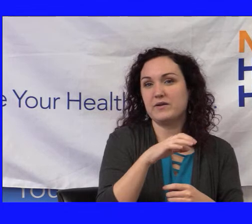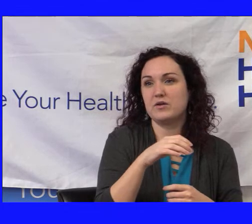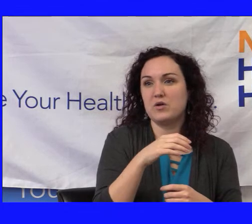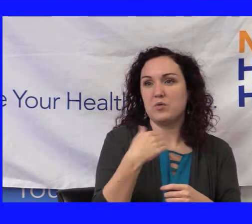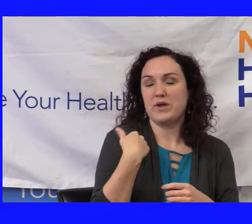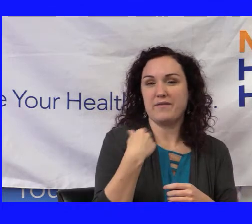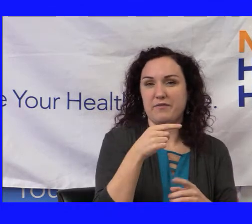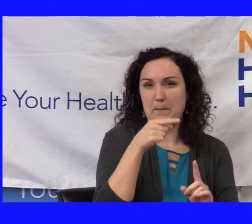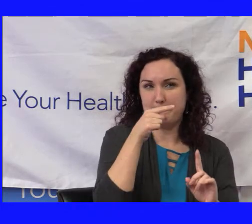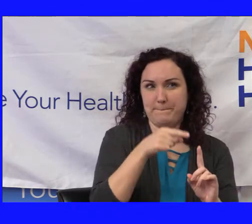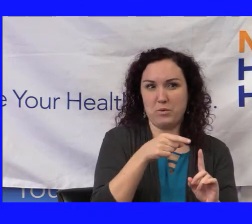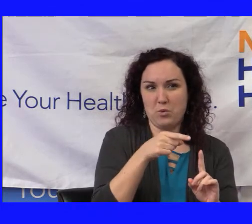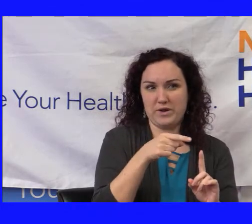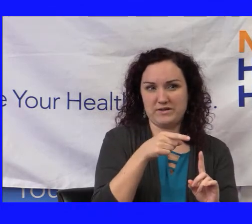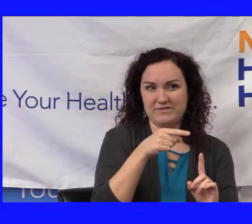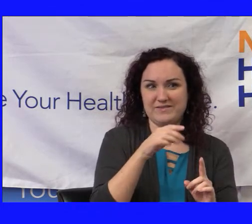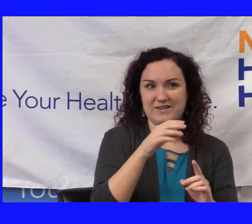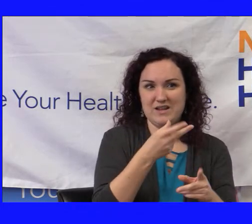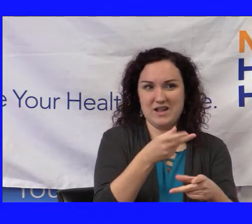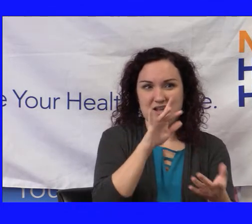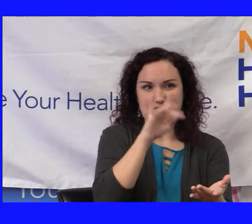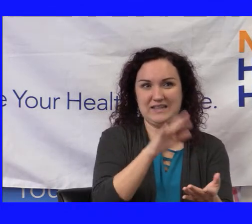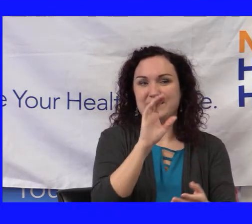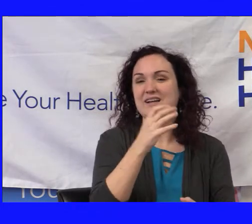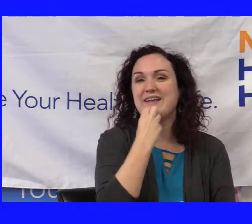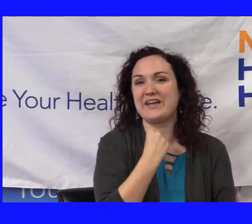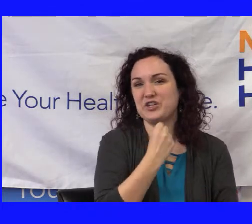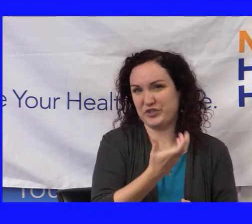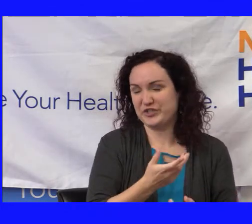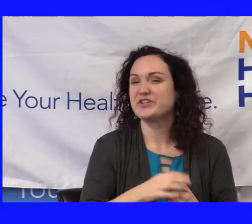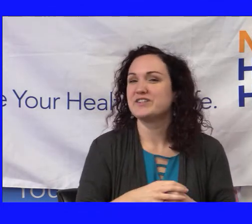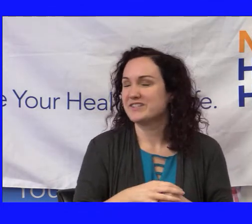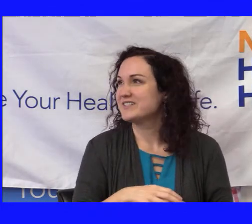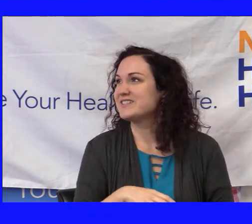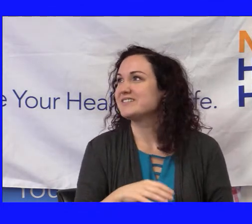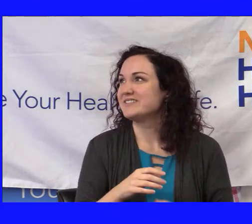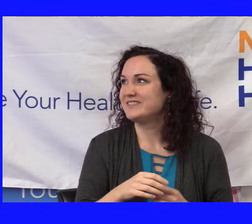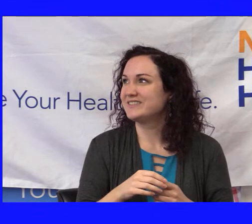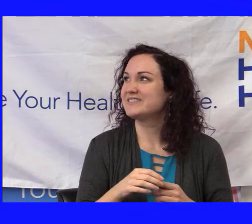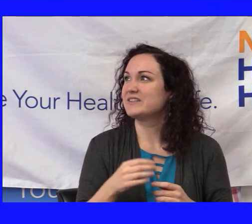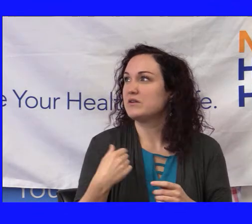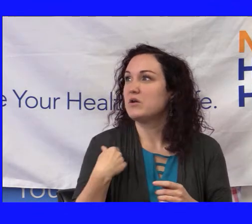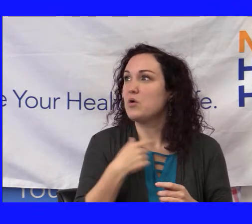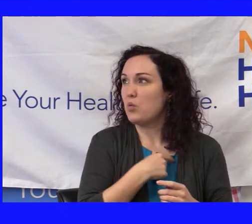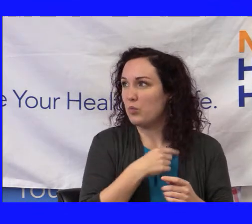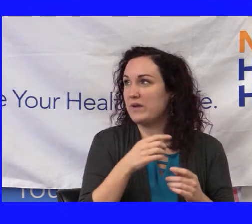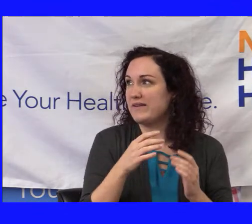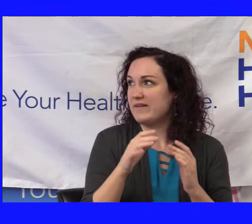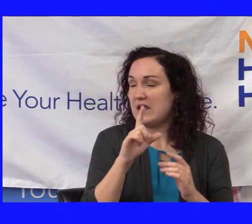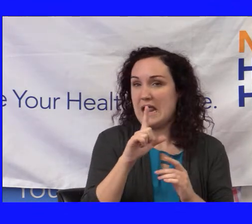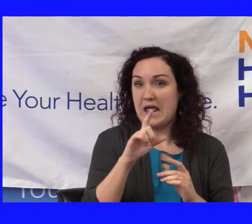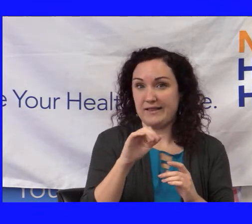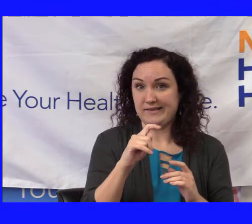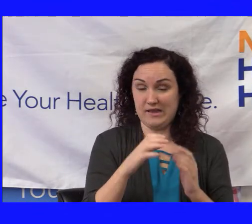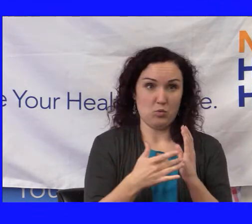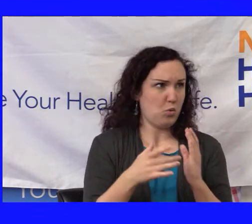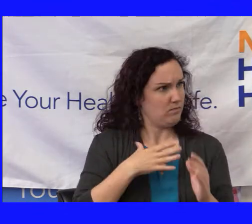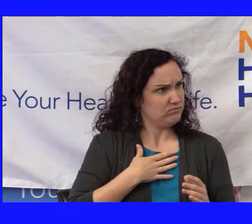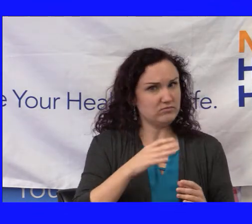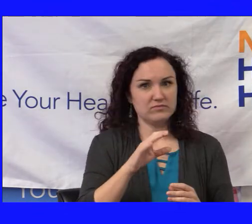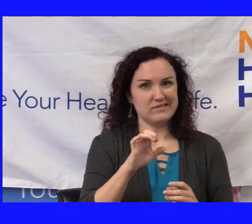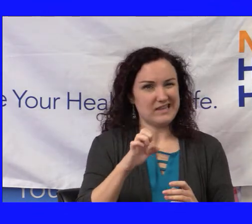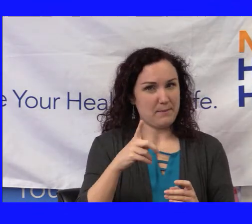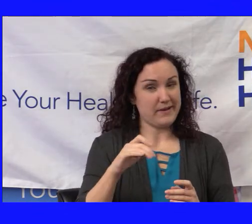care. So it's a whole EHR transition as well. And Carter, the LTAC has Epic, and that's why this is